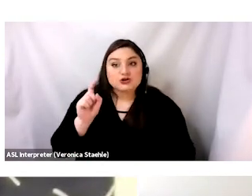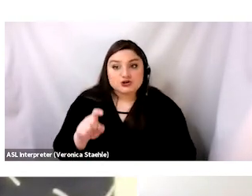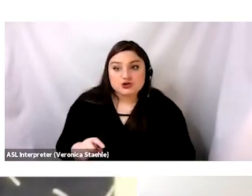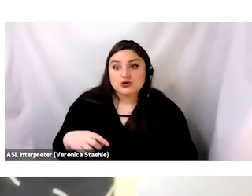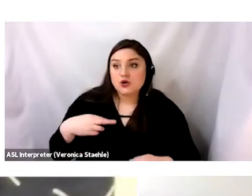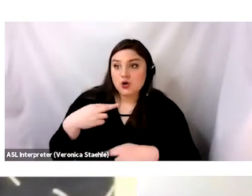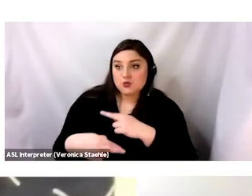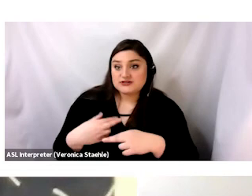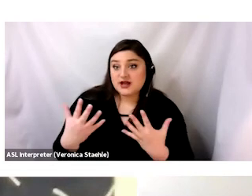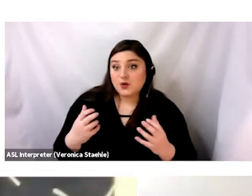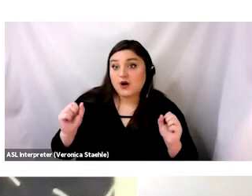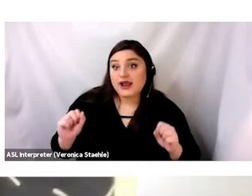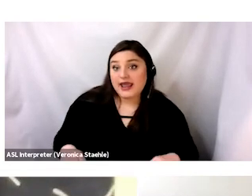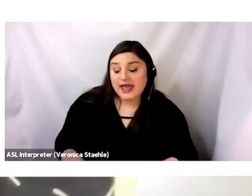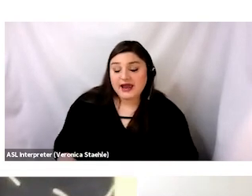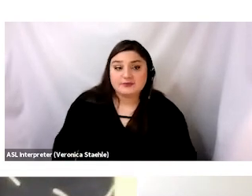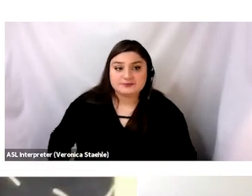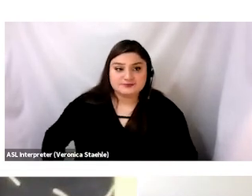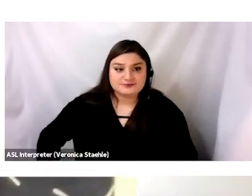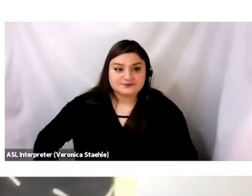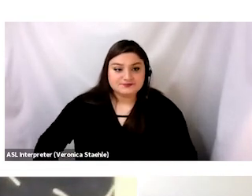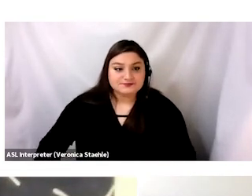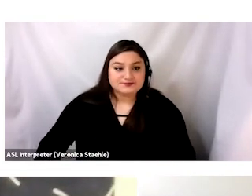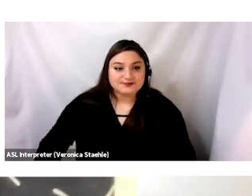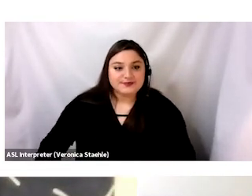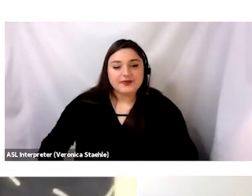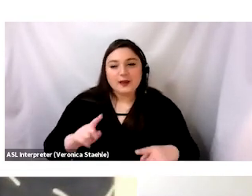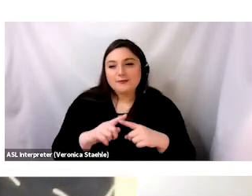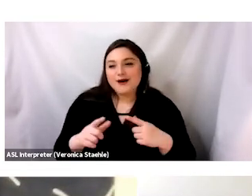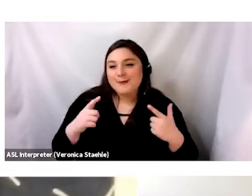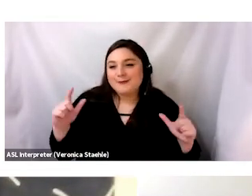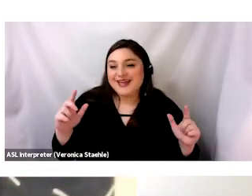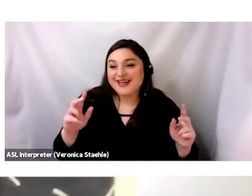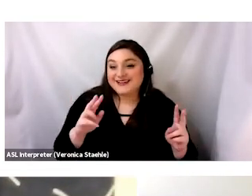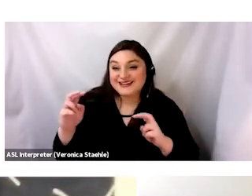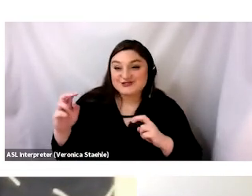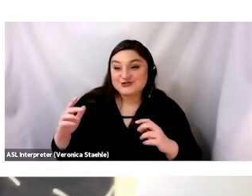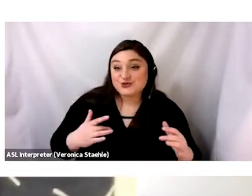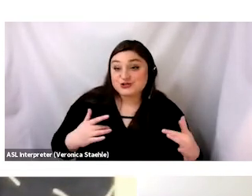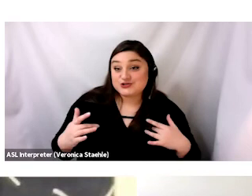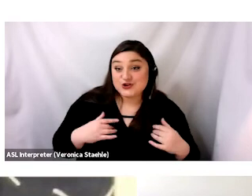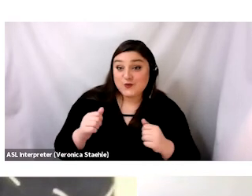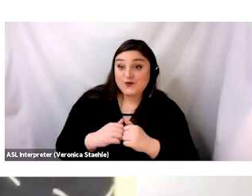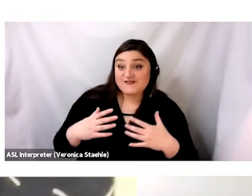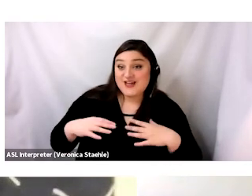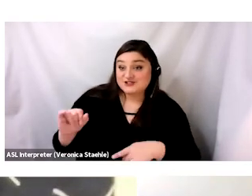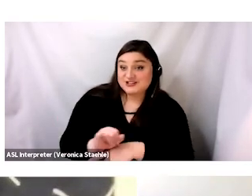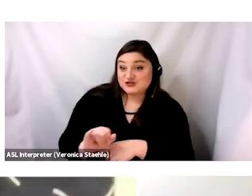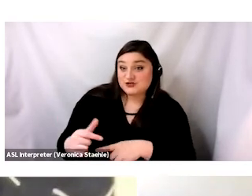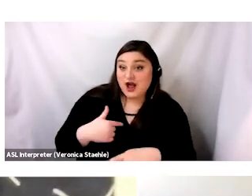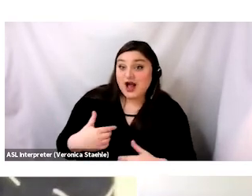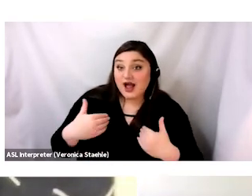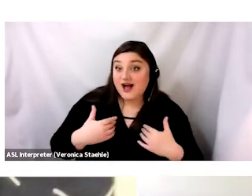much as we can recycle. I think that those are excellent. But one of my main issues with the fashion industry is that